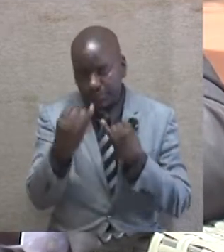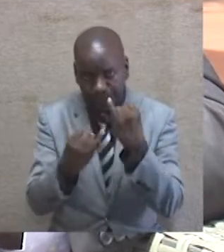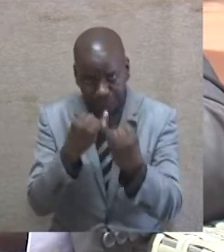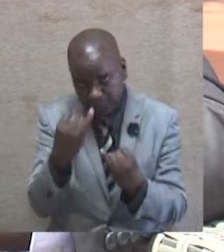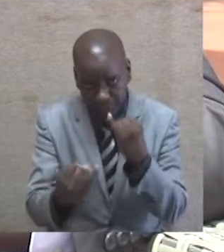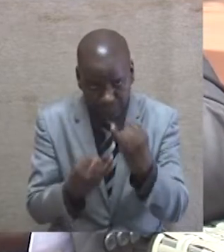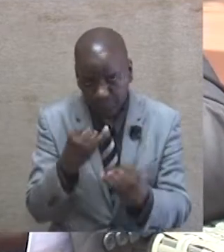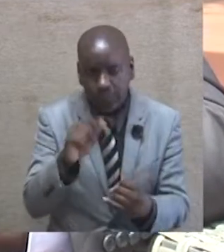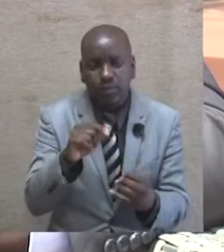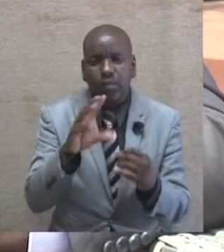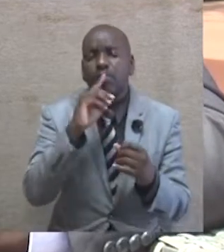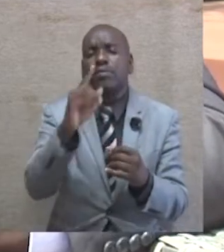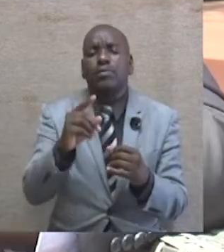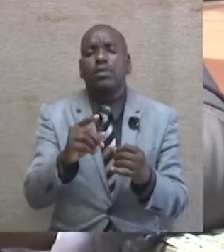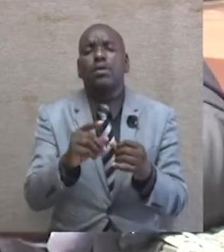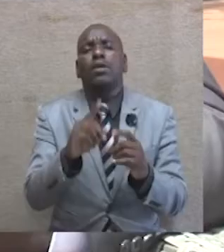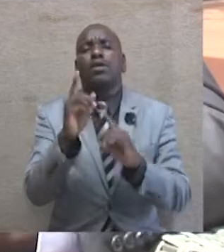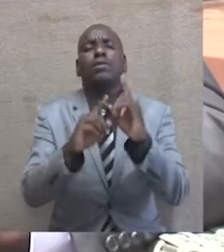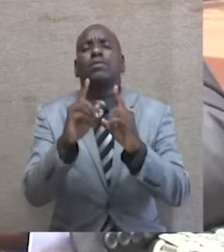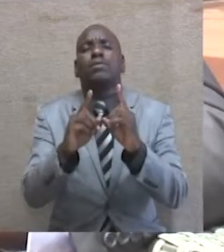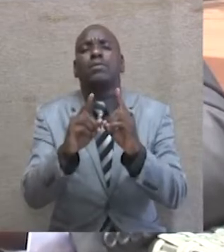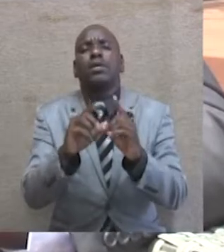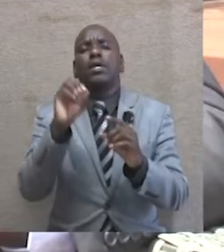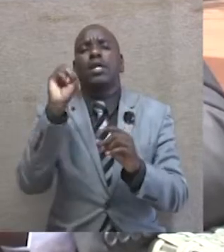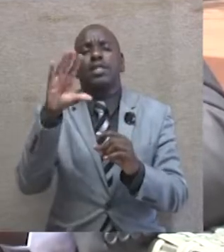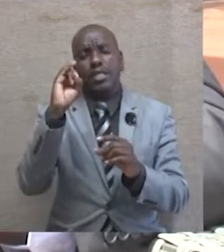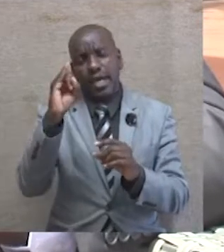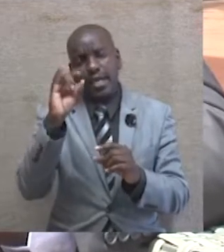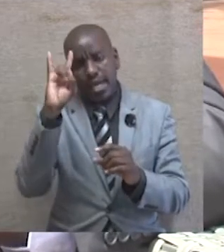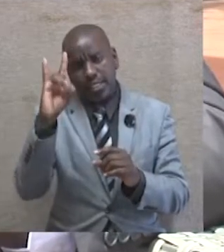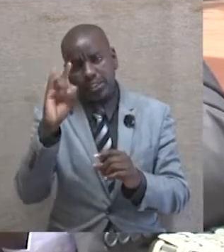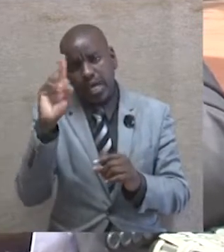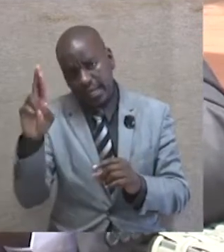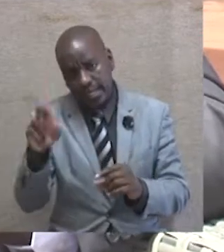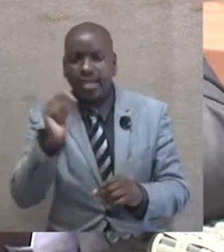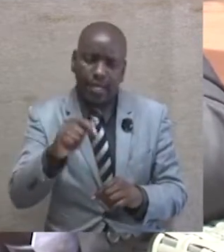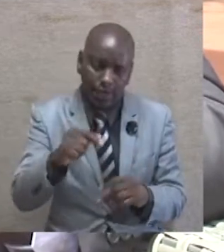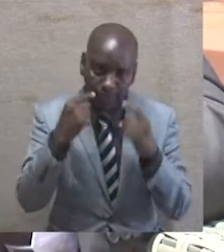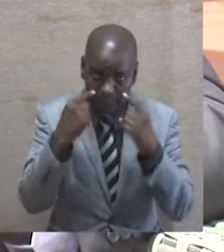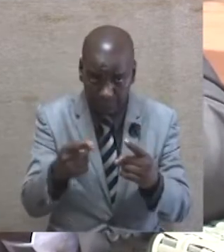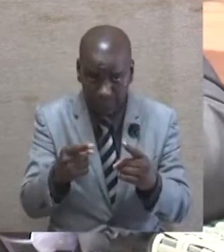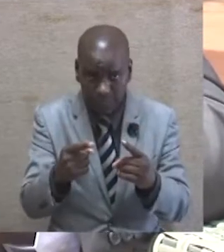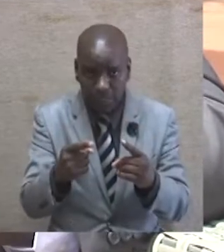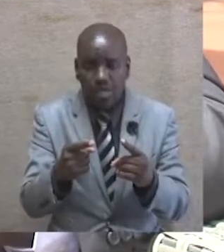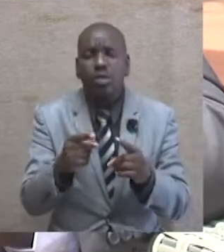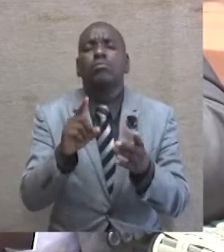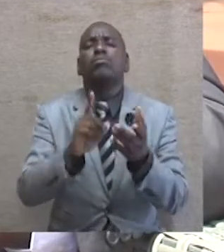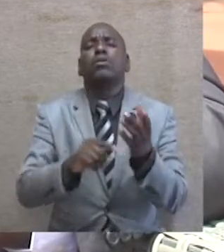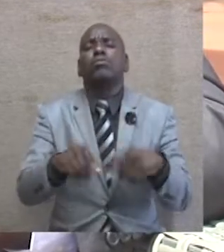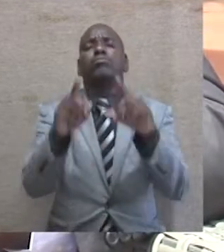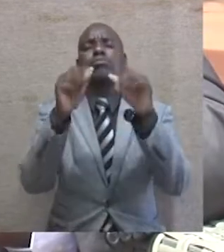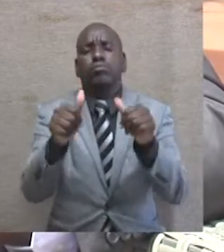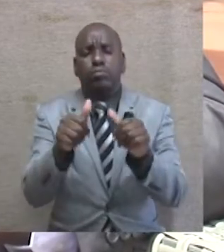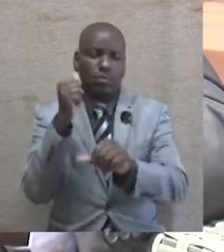socialized. Not much has been talked about in relation to SRHR, but at this point now we would want to